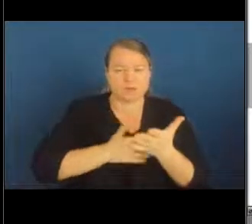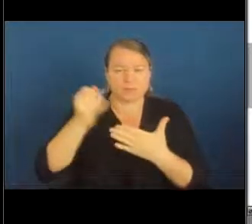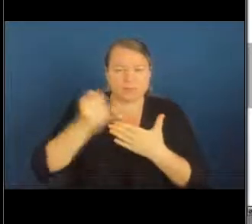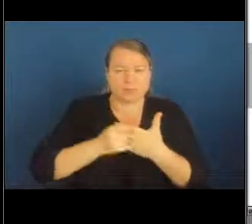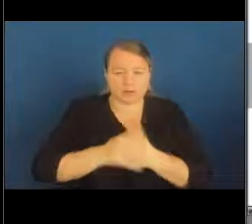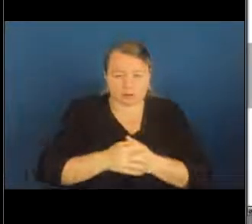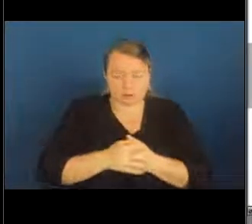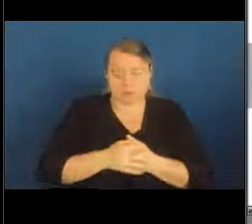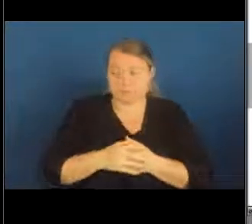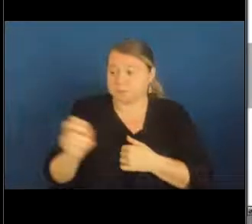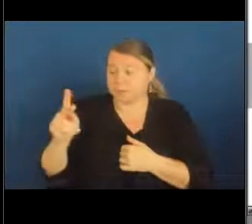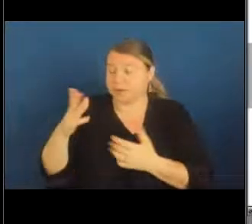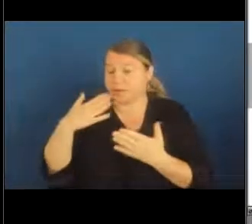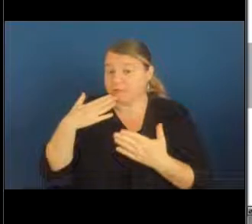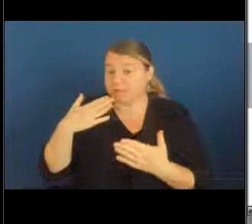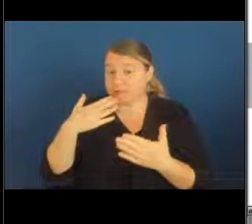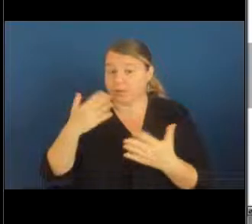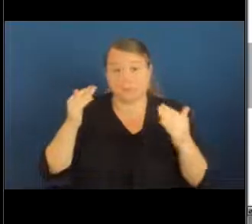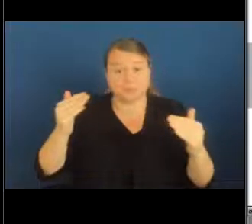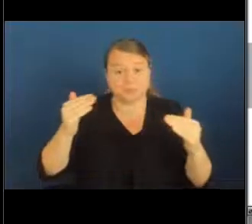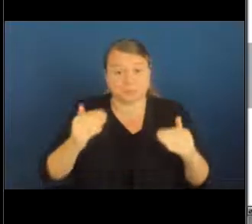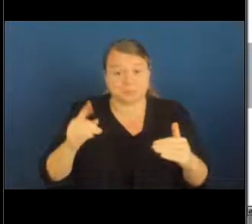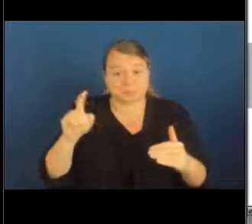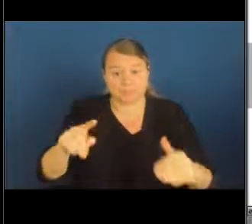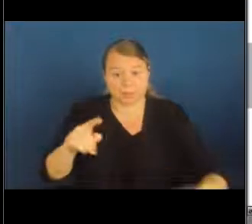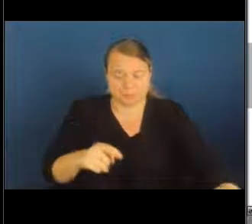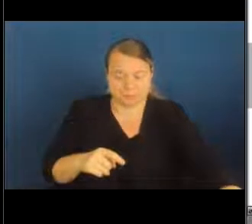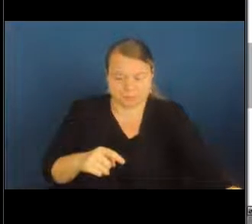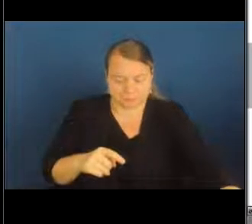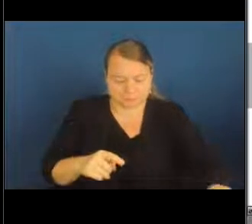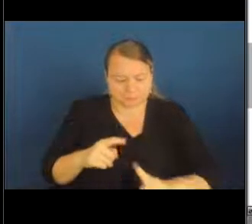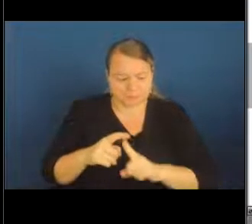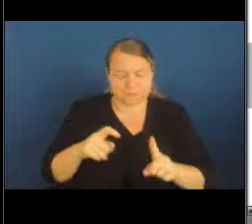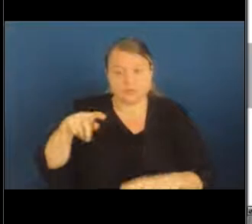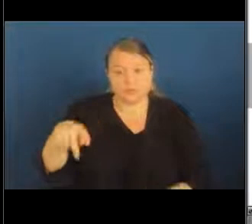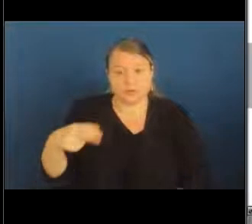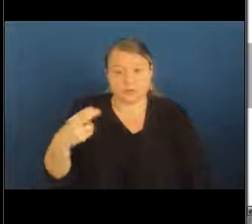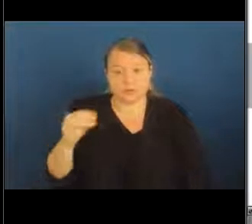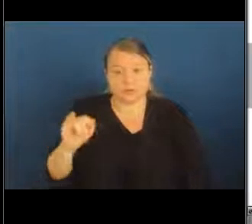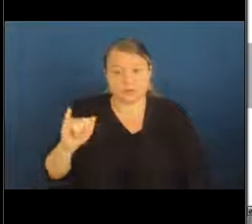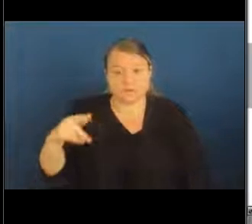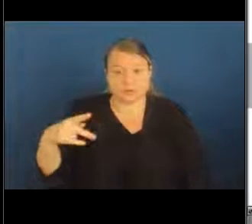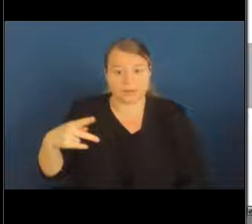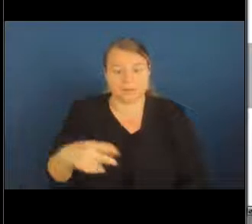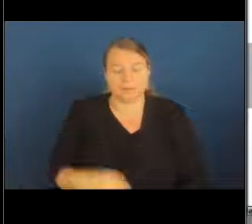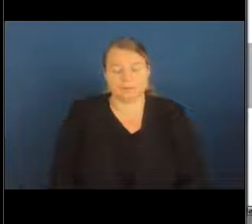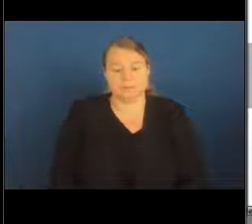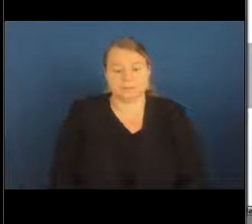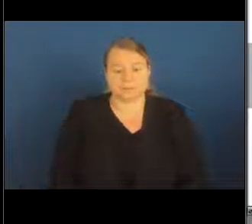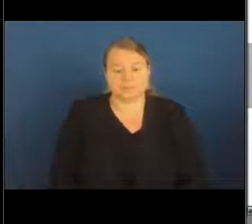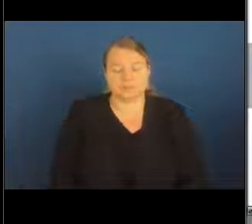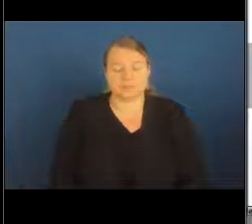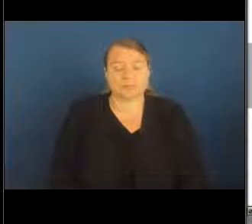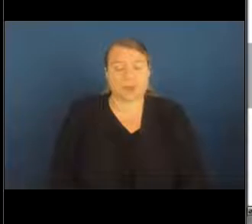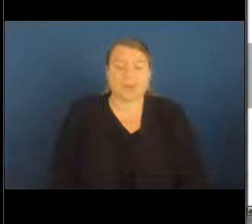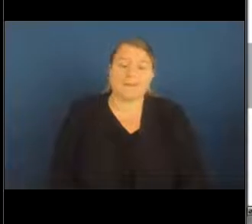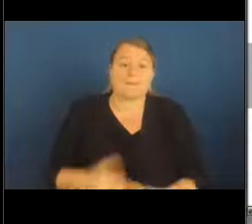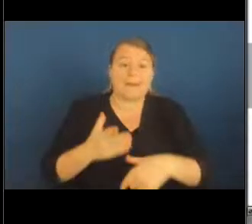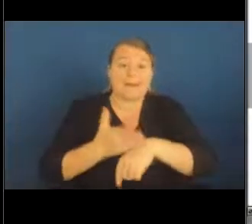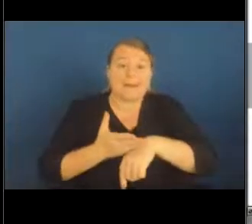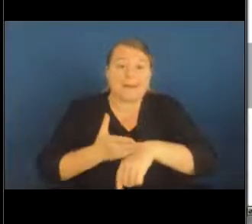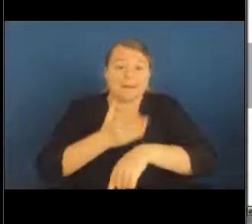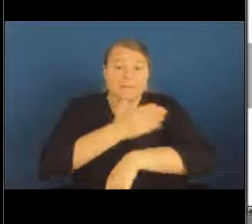Okay, thank you, Zamir. The next question comes from Philip, who asks, improved bicycle access is